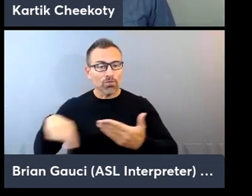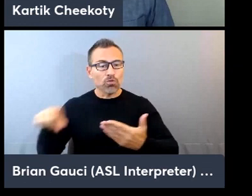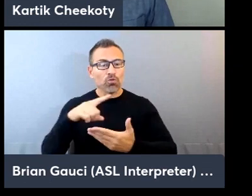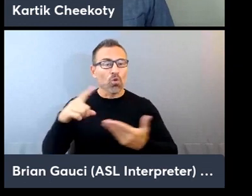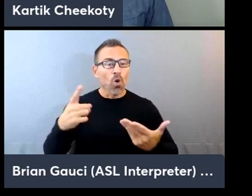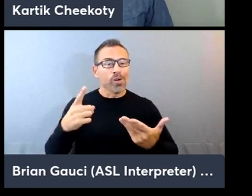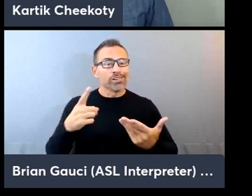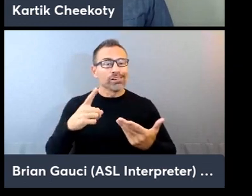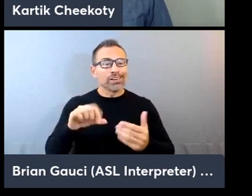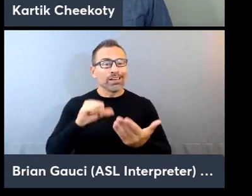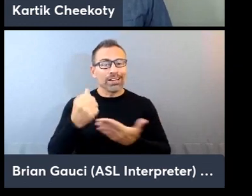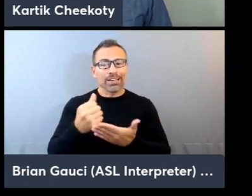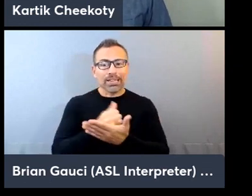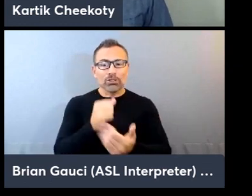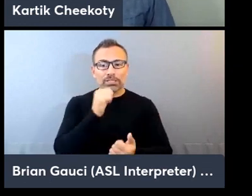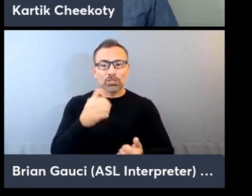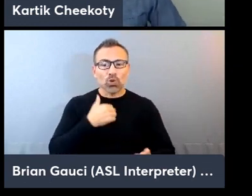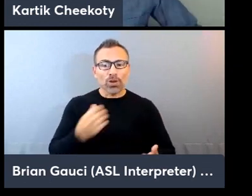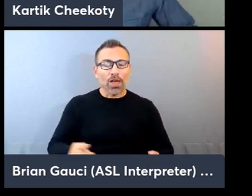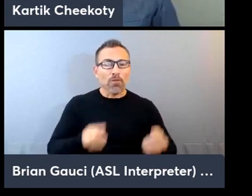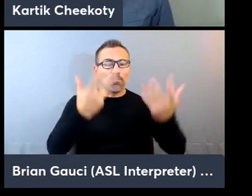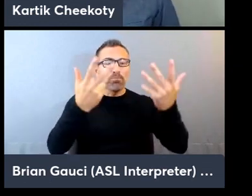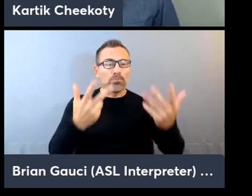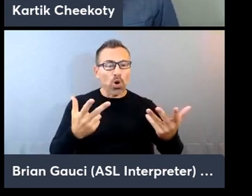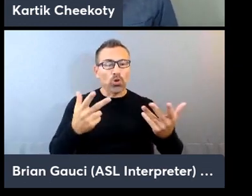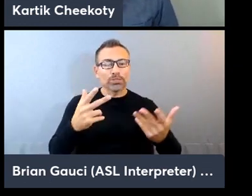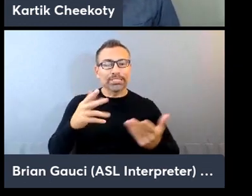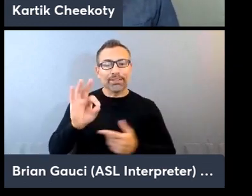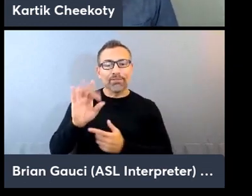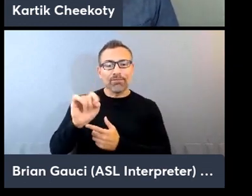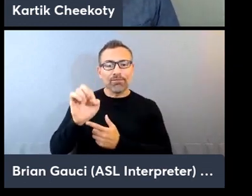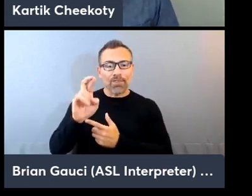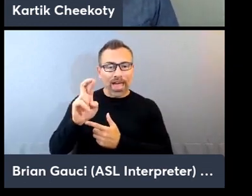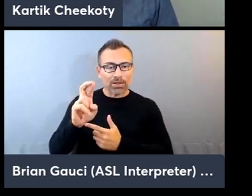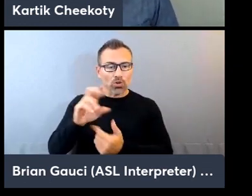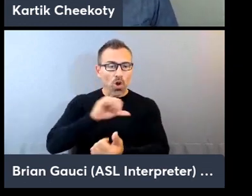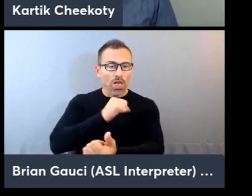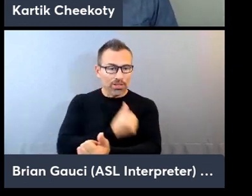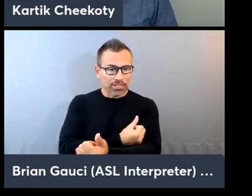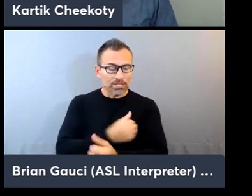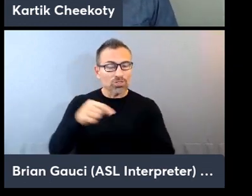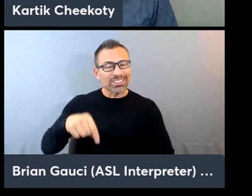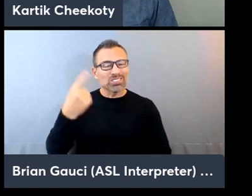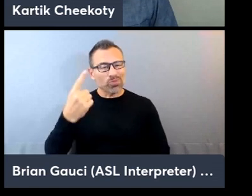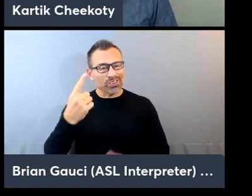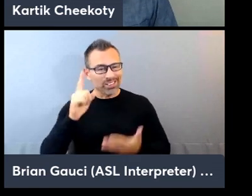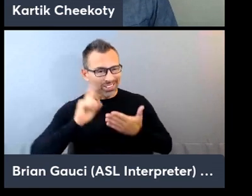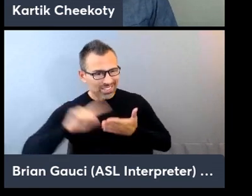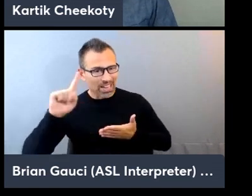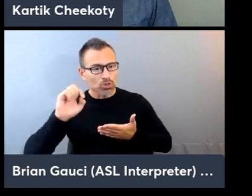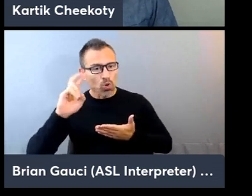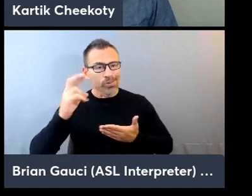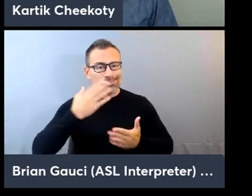So this is one of the foundational checks or best practices that we recommend